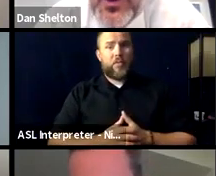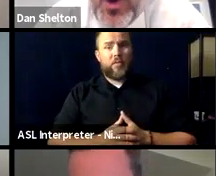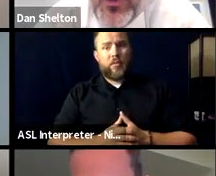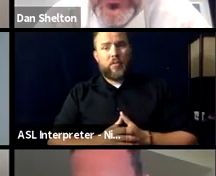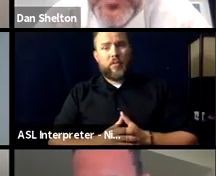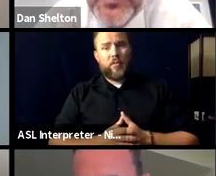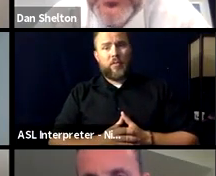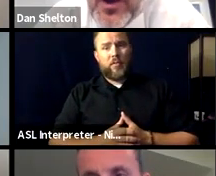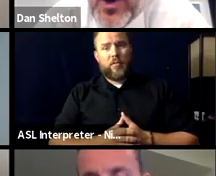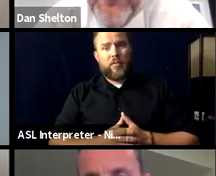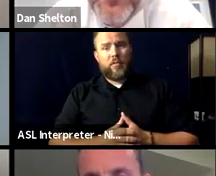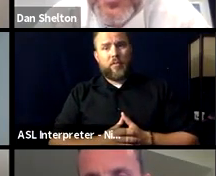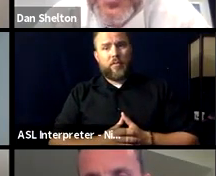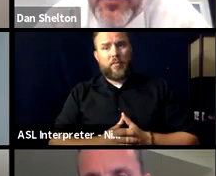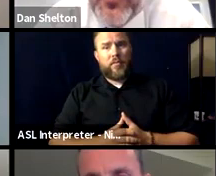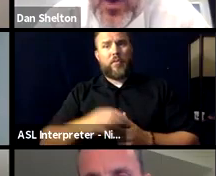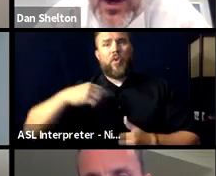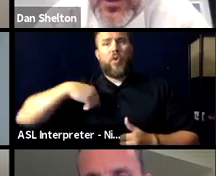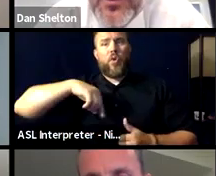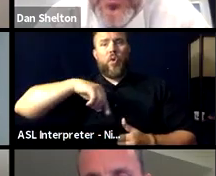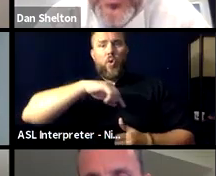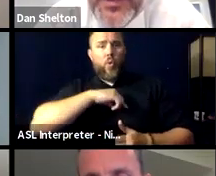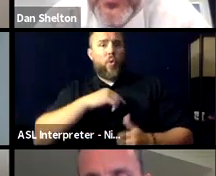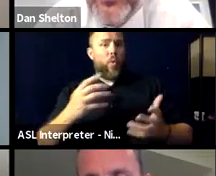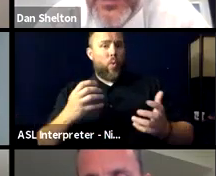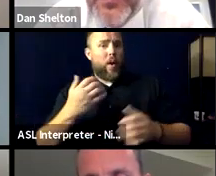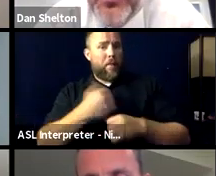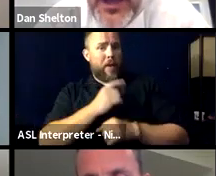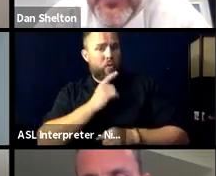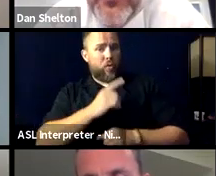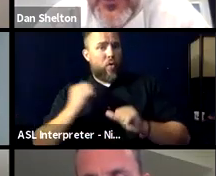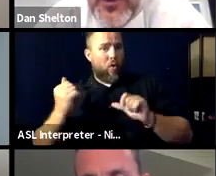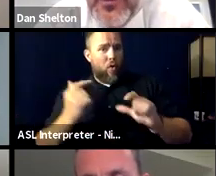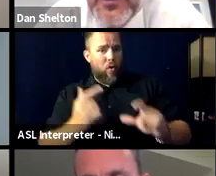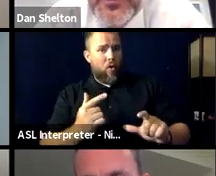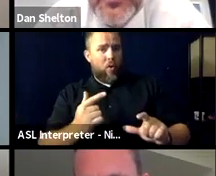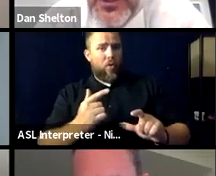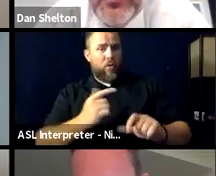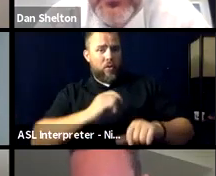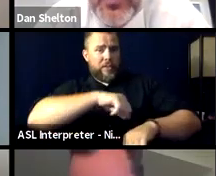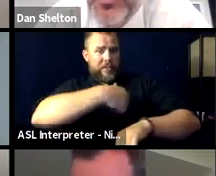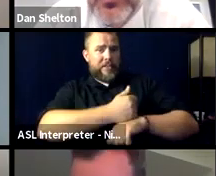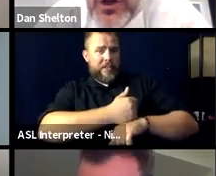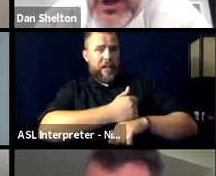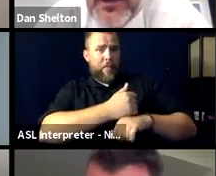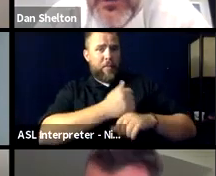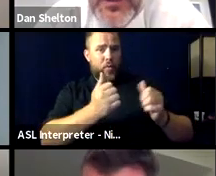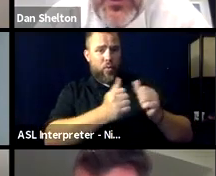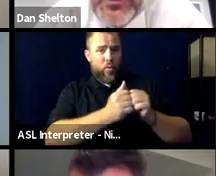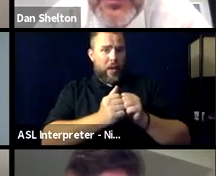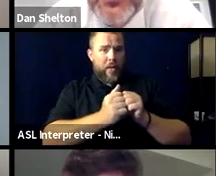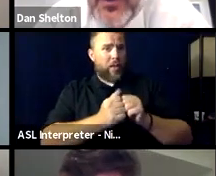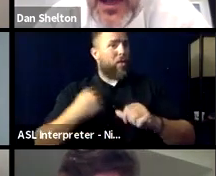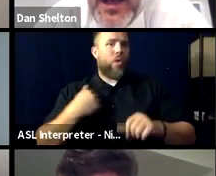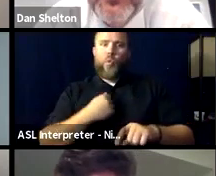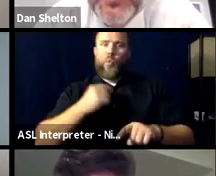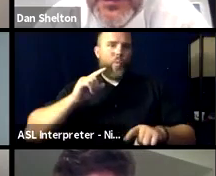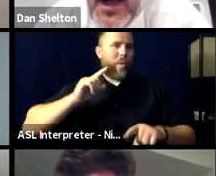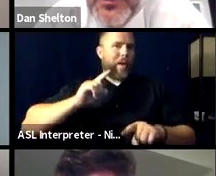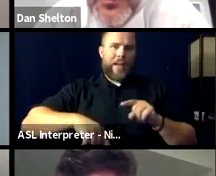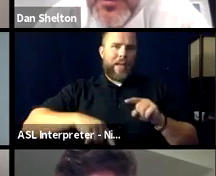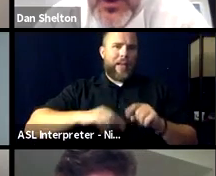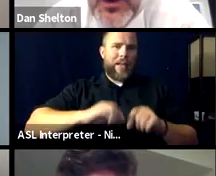making sure all those pieces are going to all fit together and work. We can't create a plan for, you know, remote learning if our kids don't